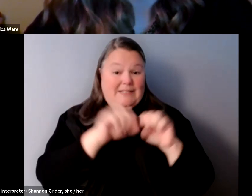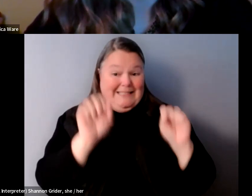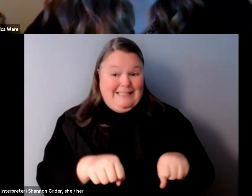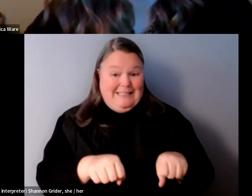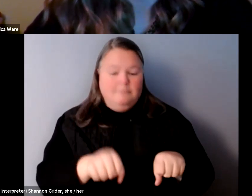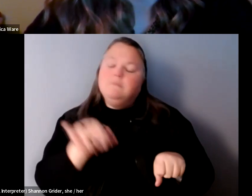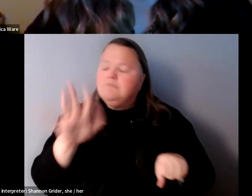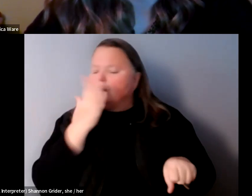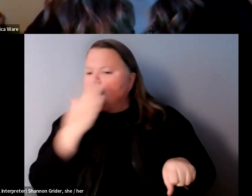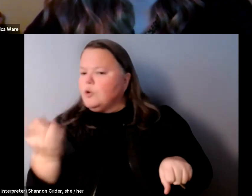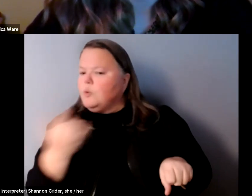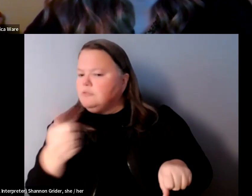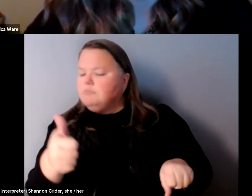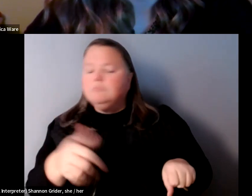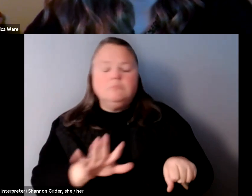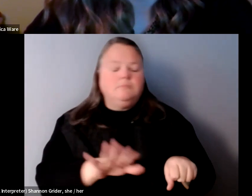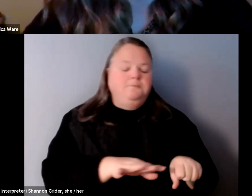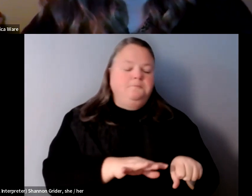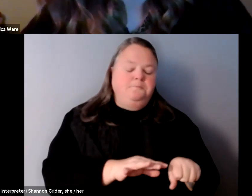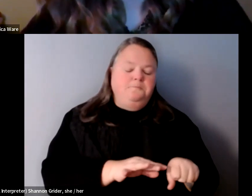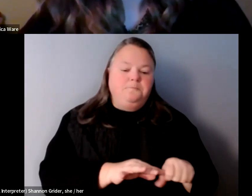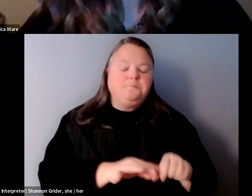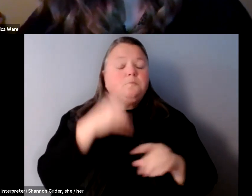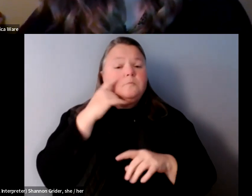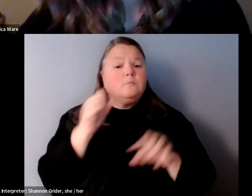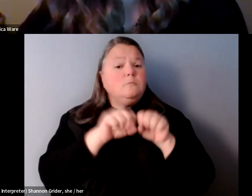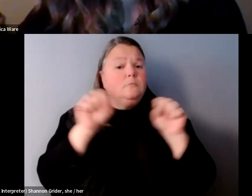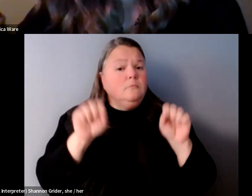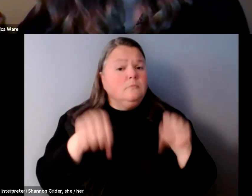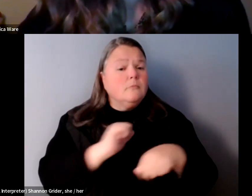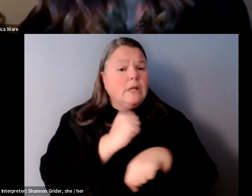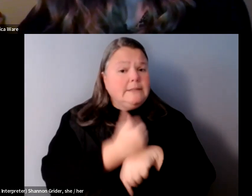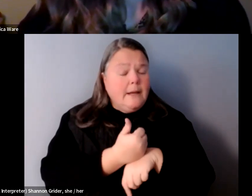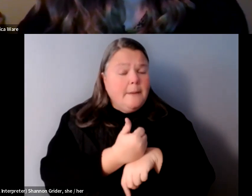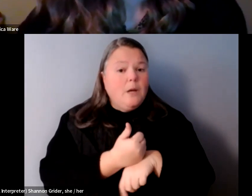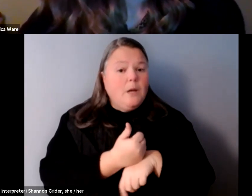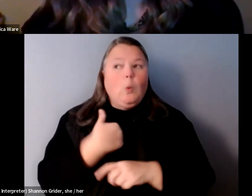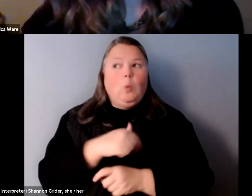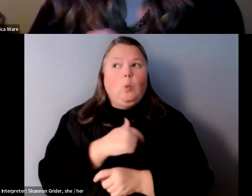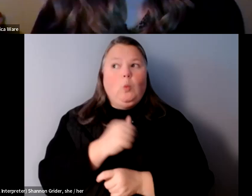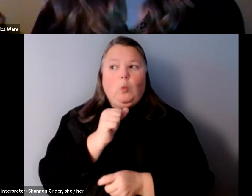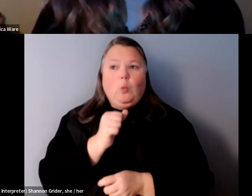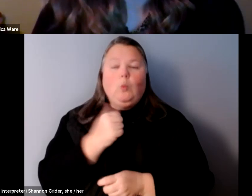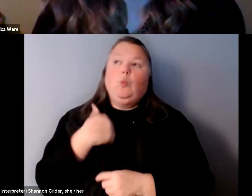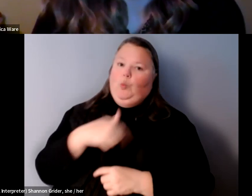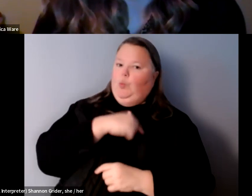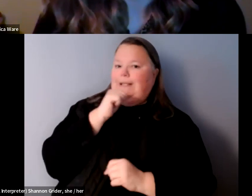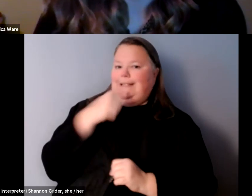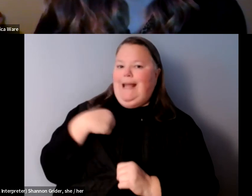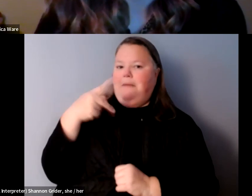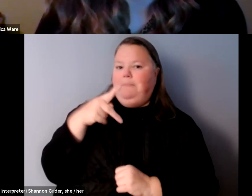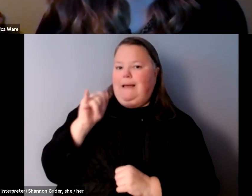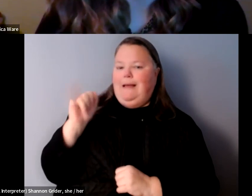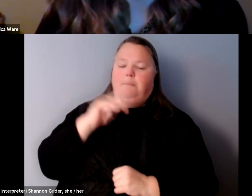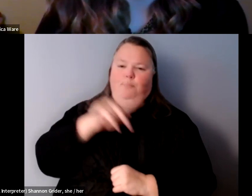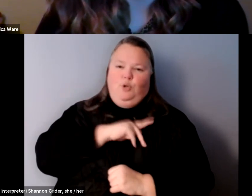great question. It really is. And because the way the system is set up, where we don't have any personally identifiable information for